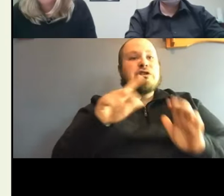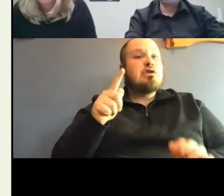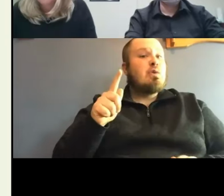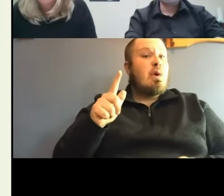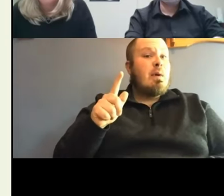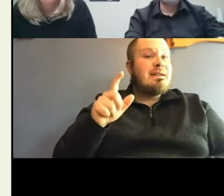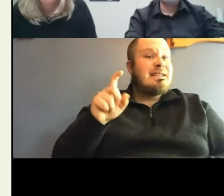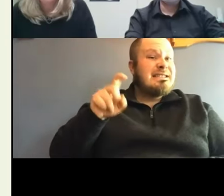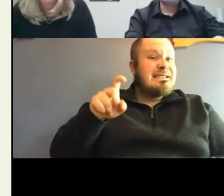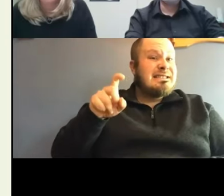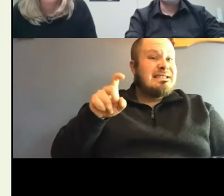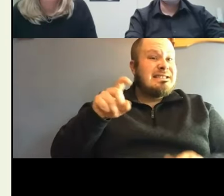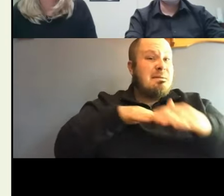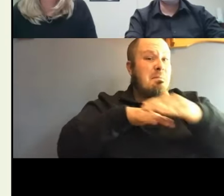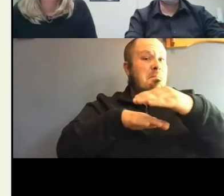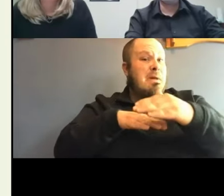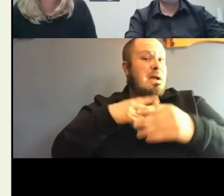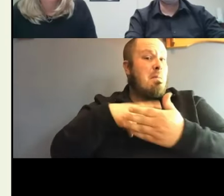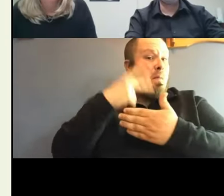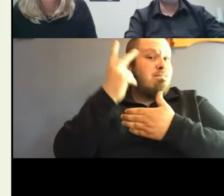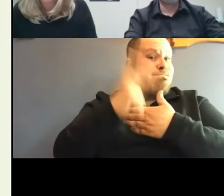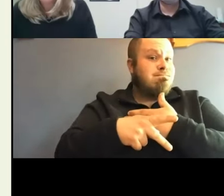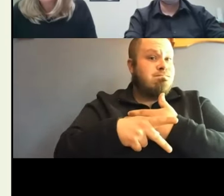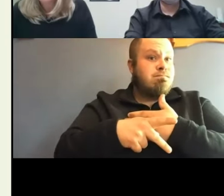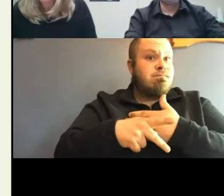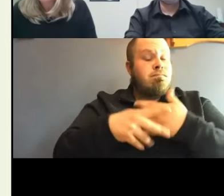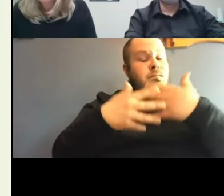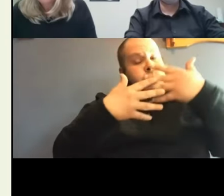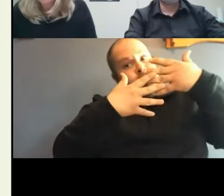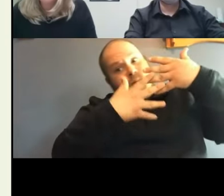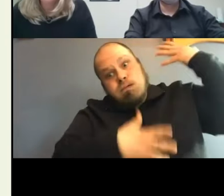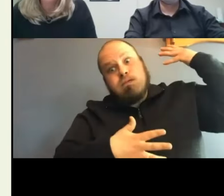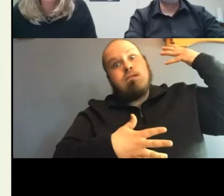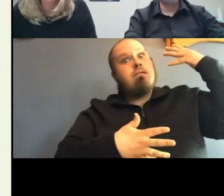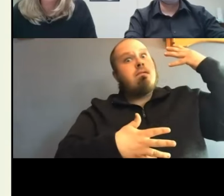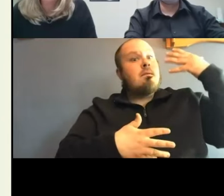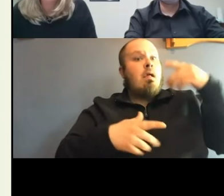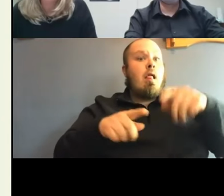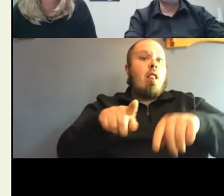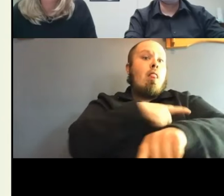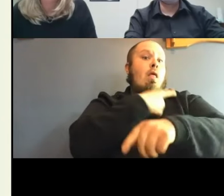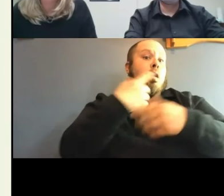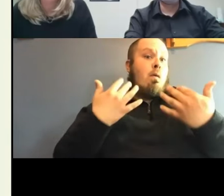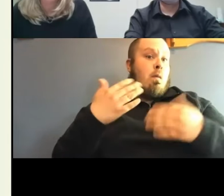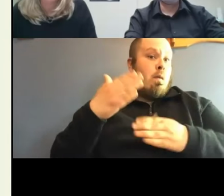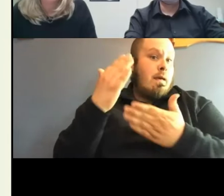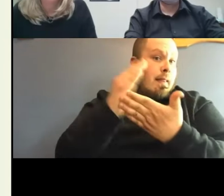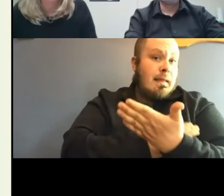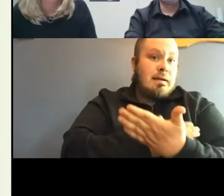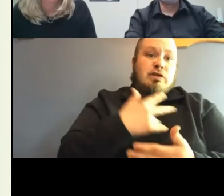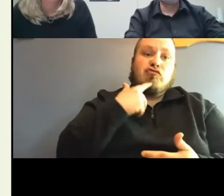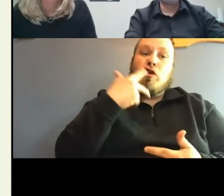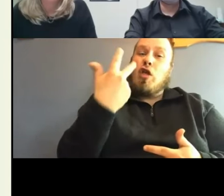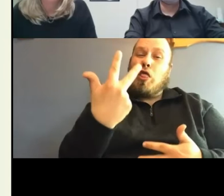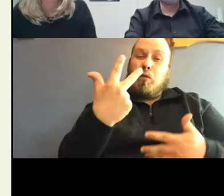needs-based, it has an extensive wait list, and there's 3 priorities on the wait